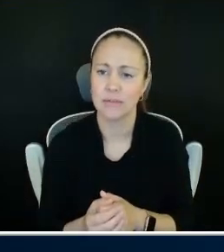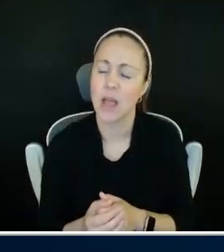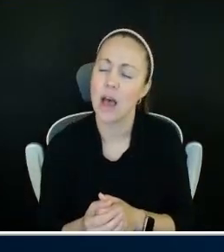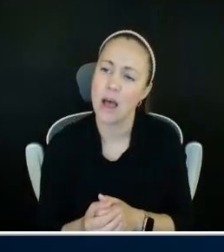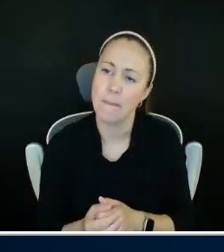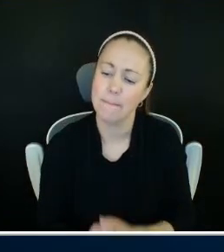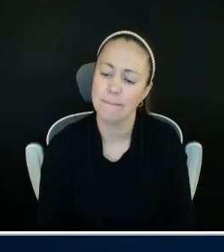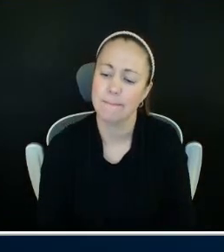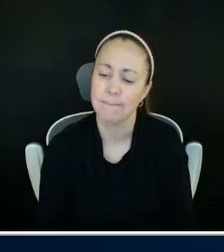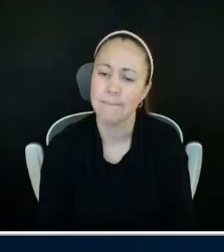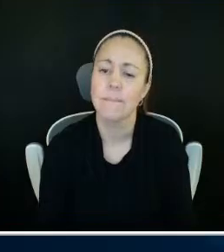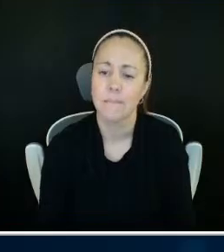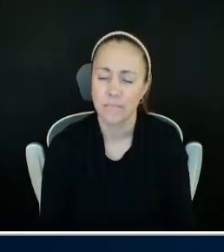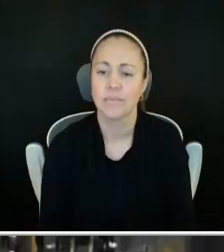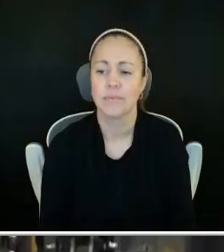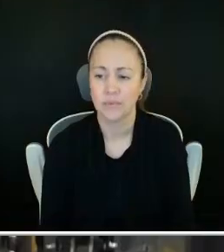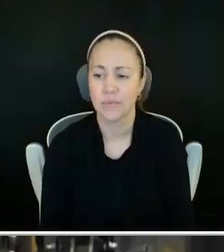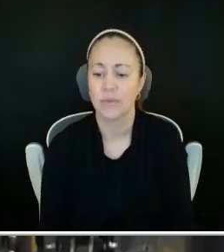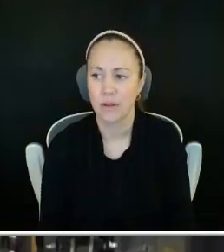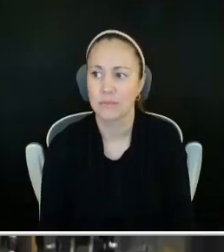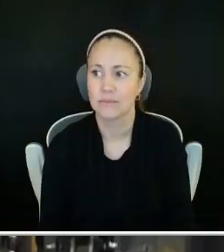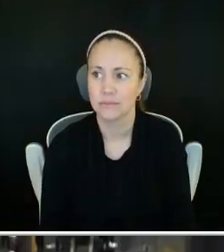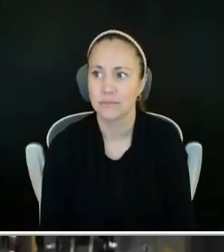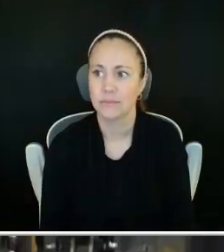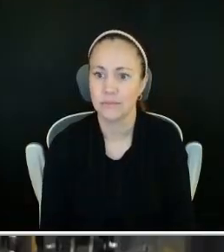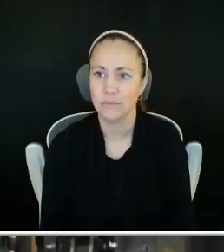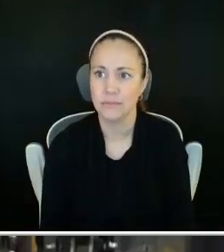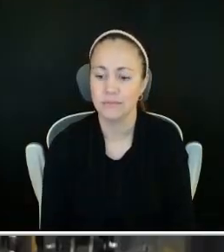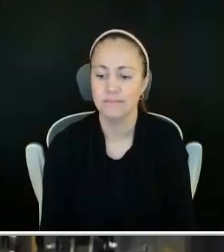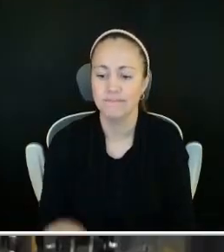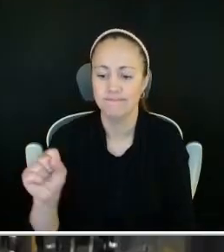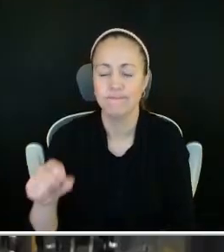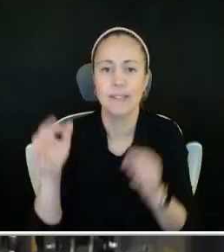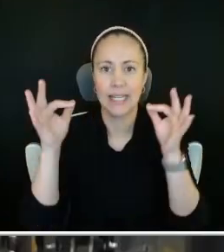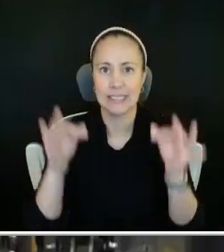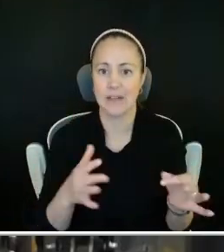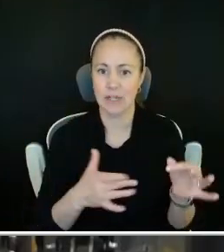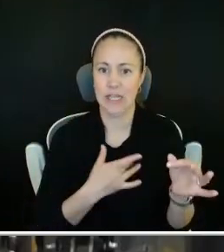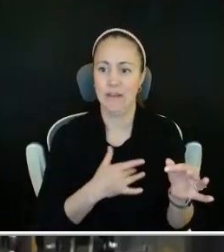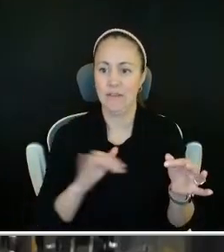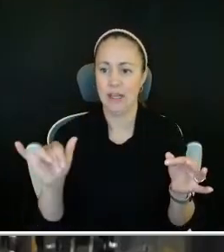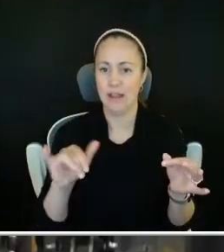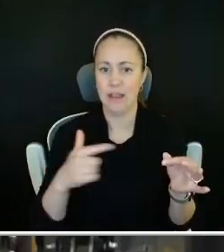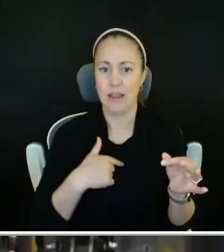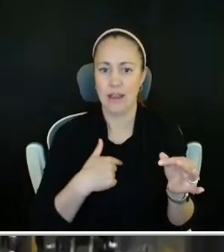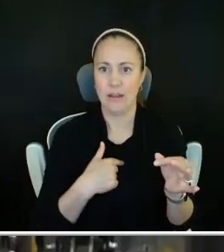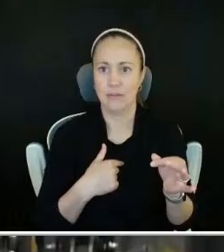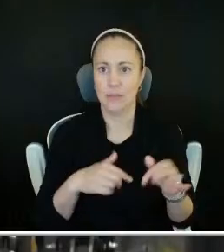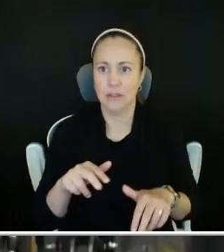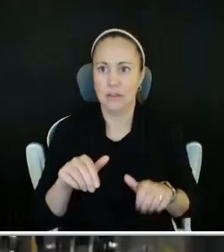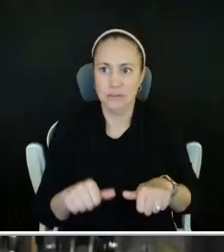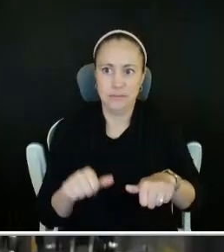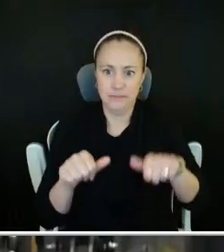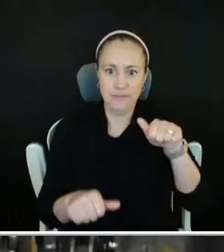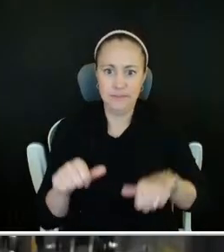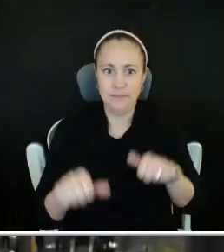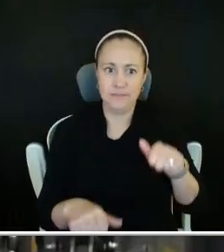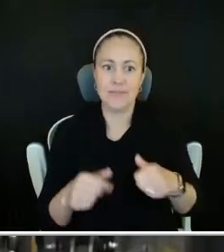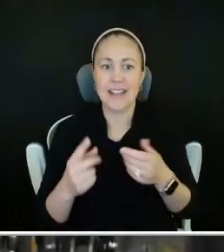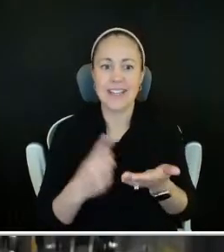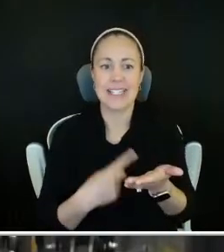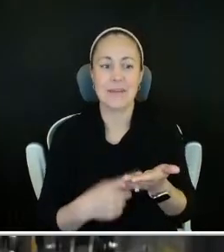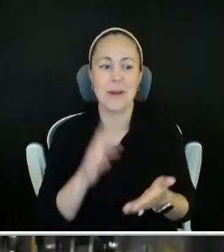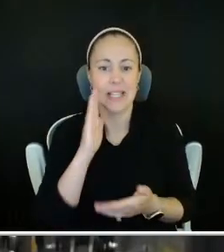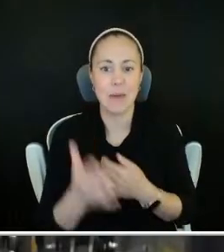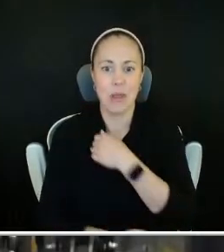Yeah, I definitely feel myself holding back, and like even sometimes I just catch myself holding my arm sometimes just